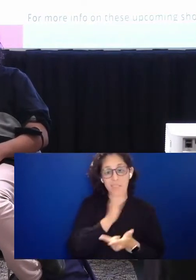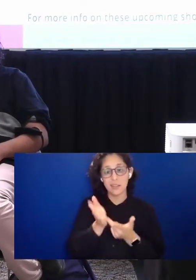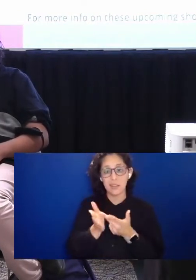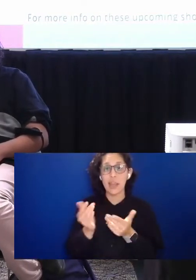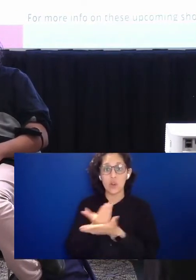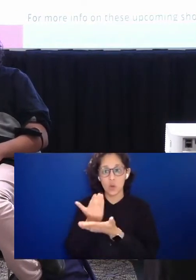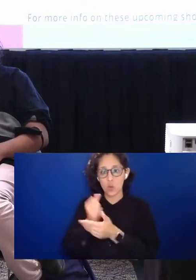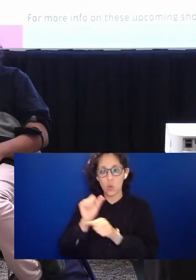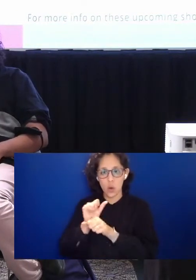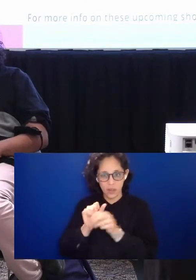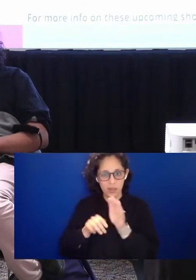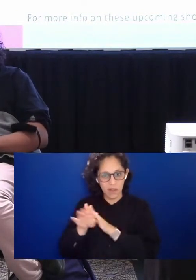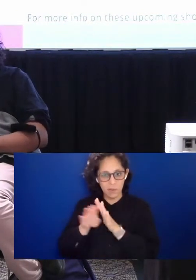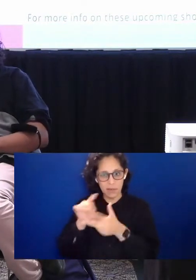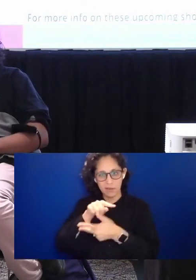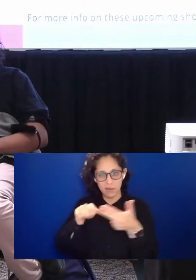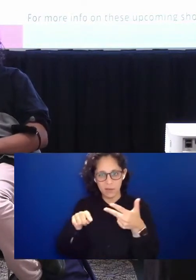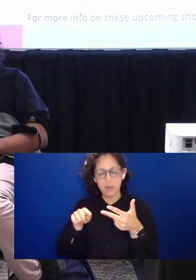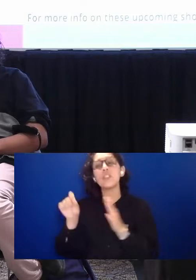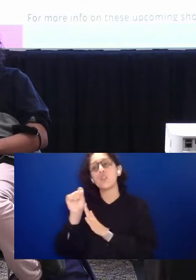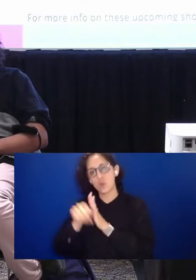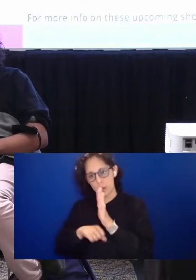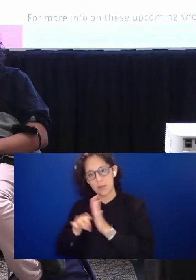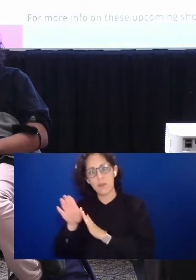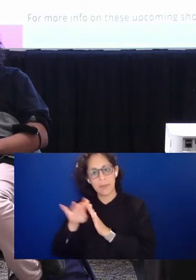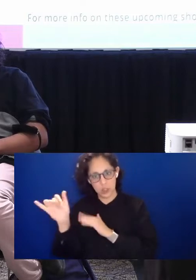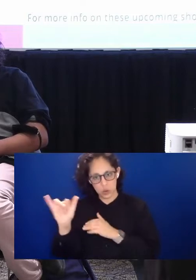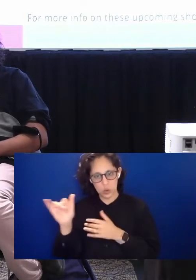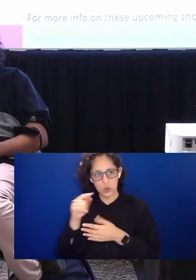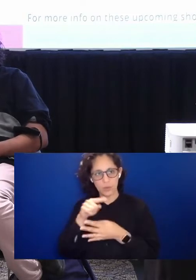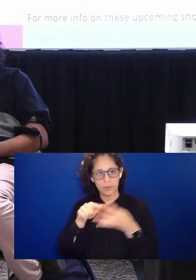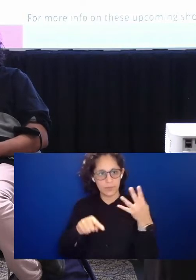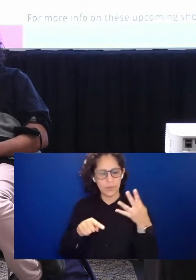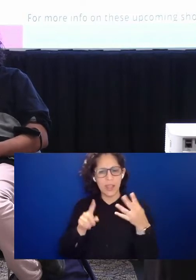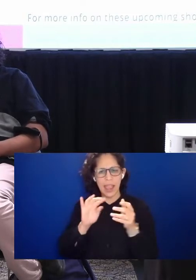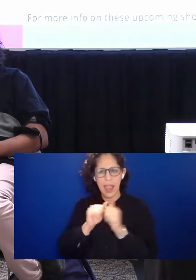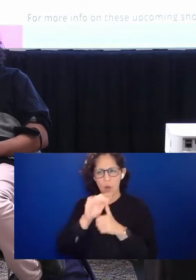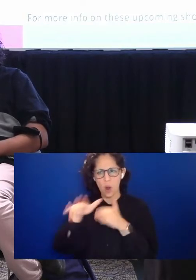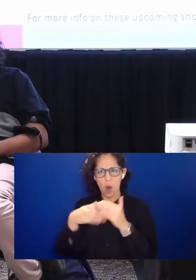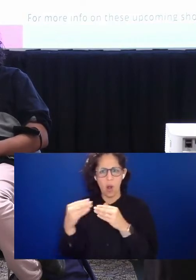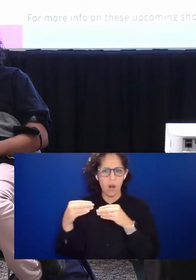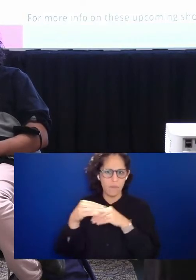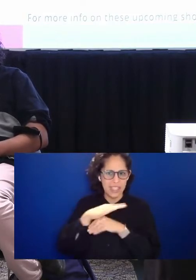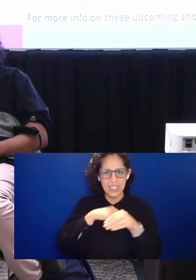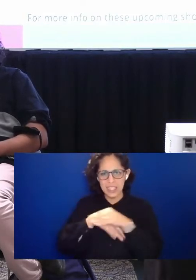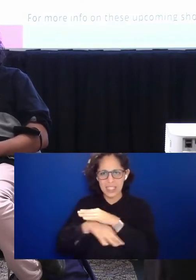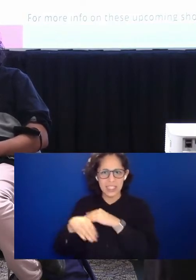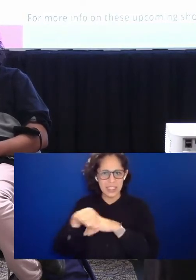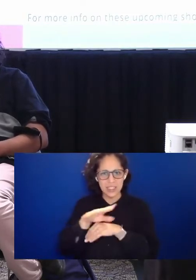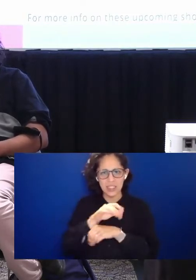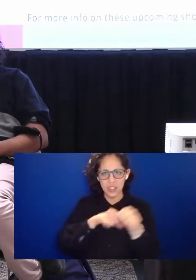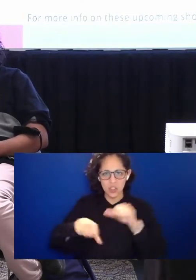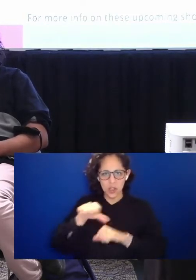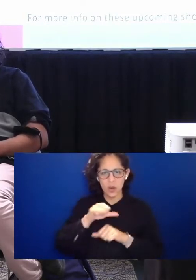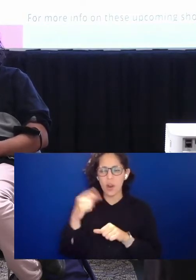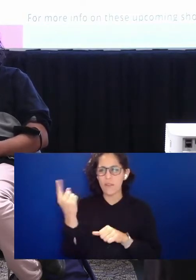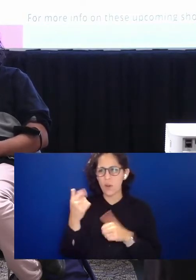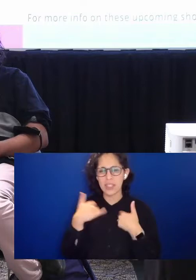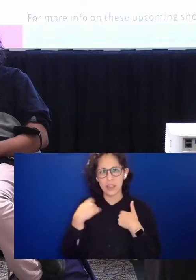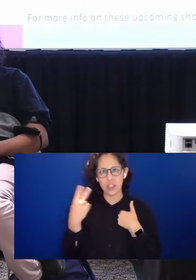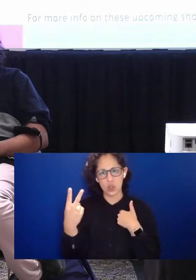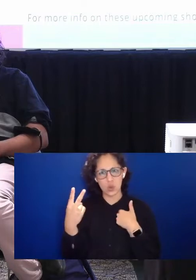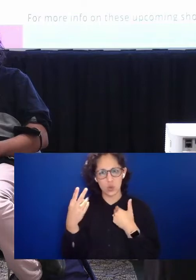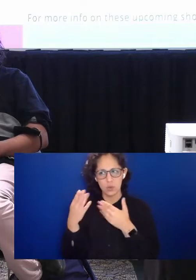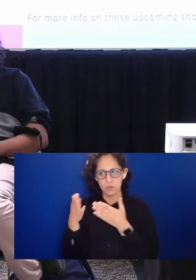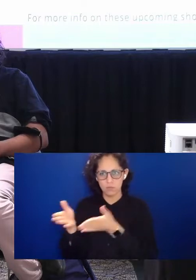development and new script development like feeds each other in my practice. I've always had these two streams. I've made my own